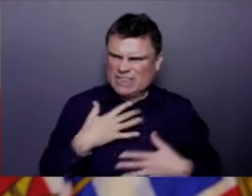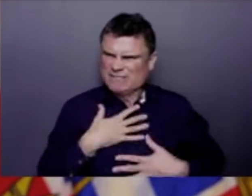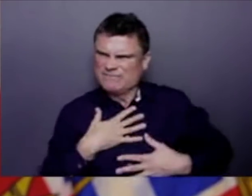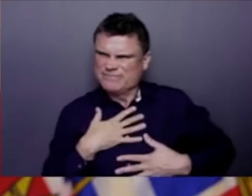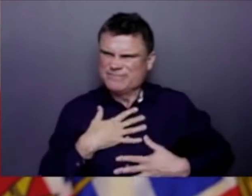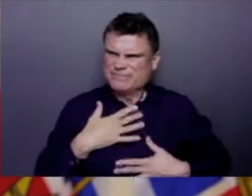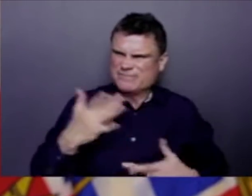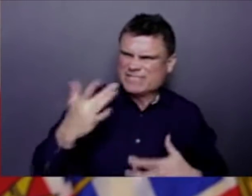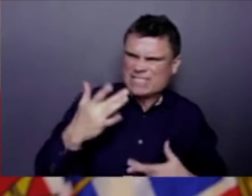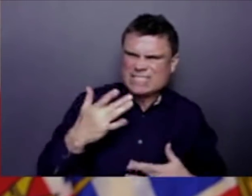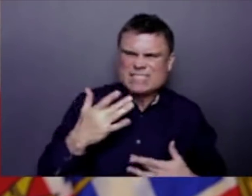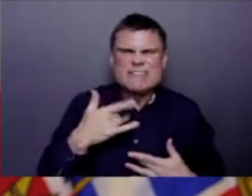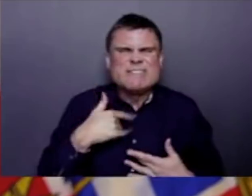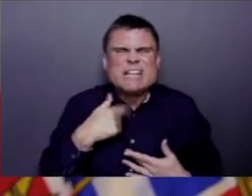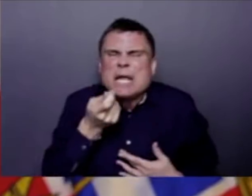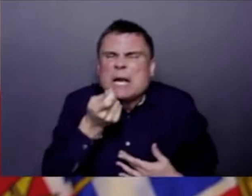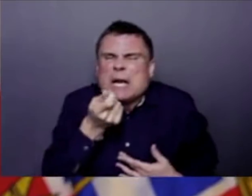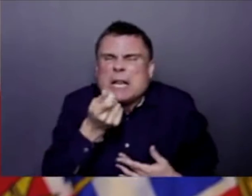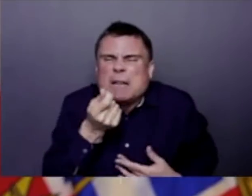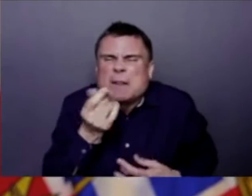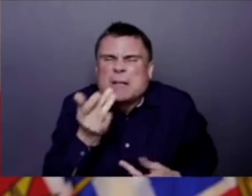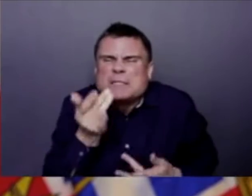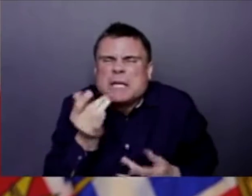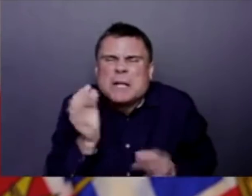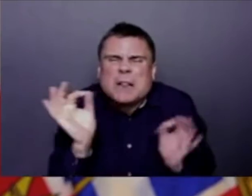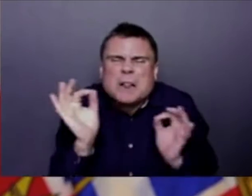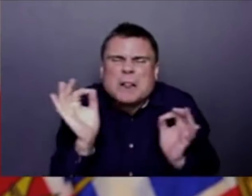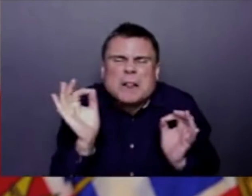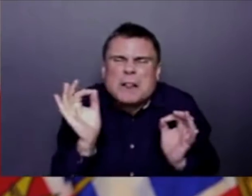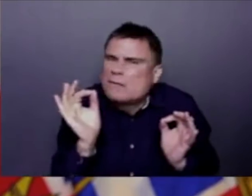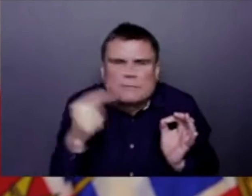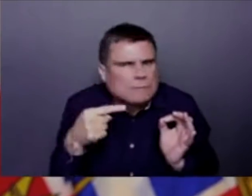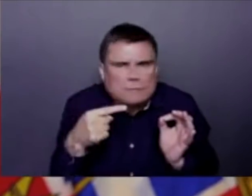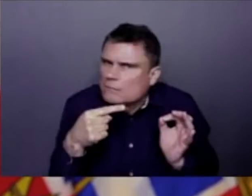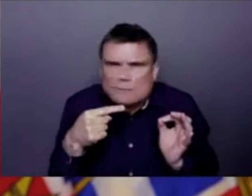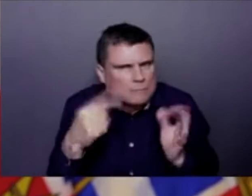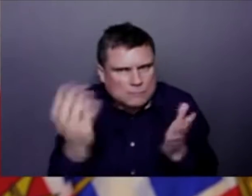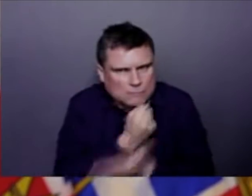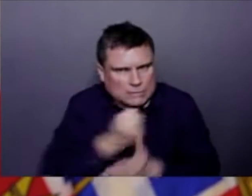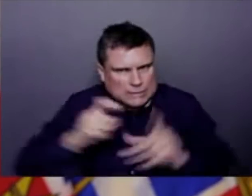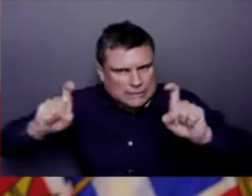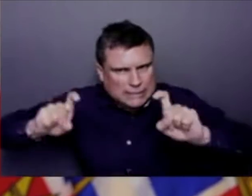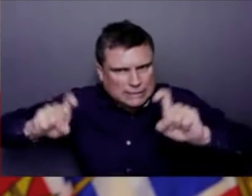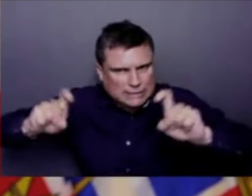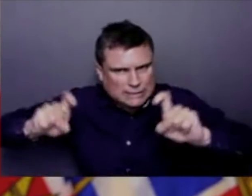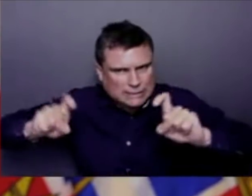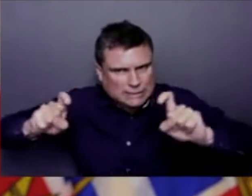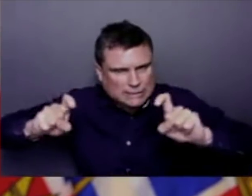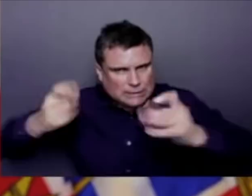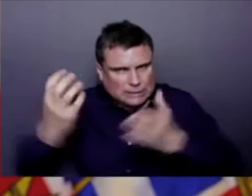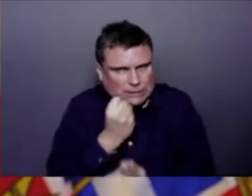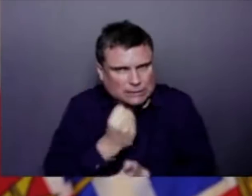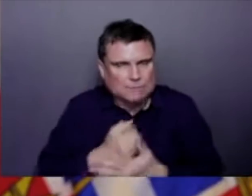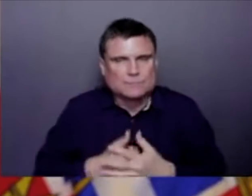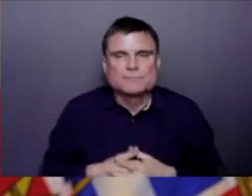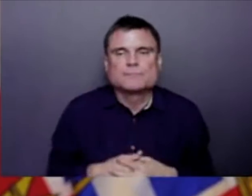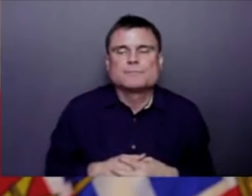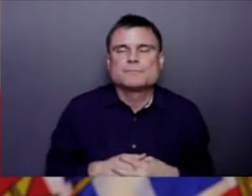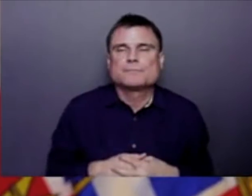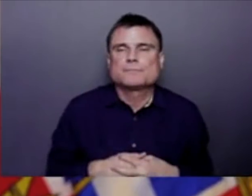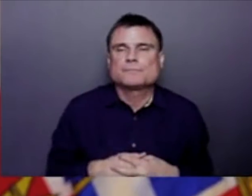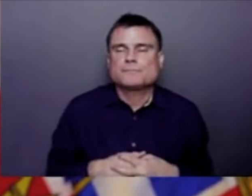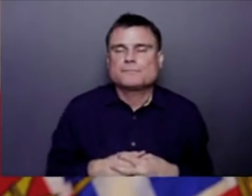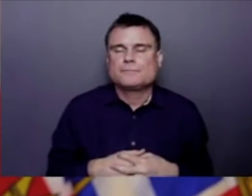have had in place from the beginning and how important they are for all of us. And avoiding all